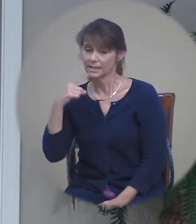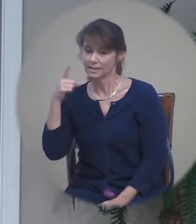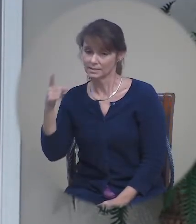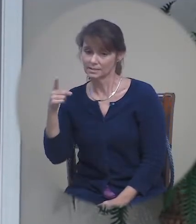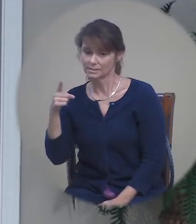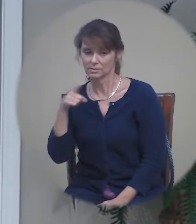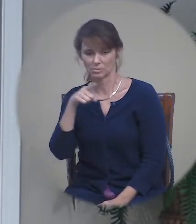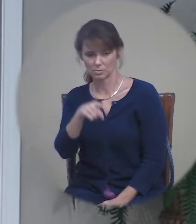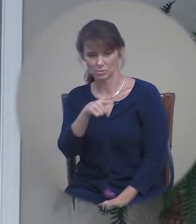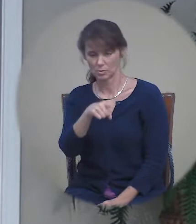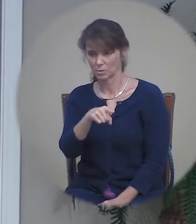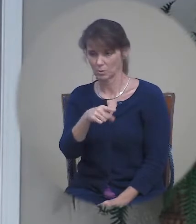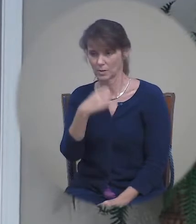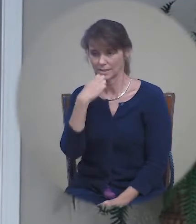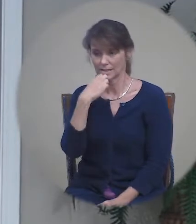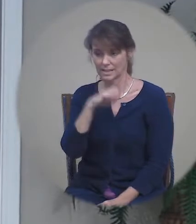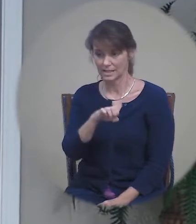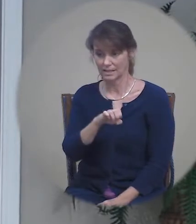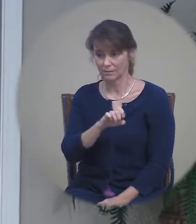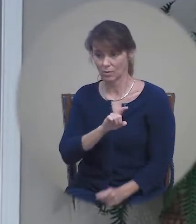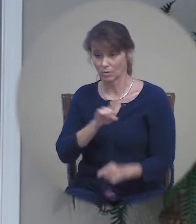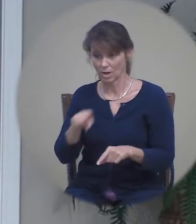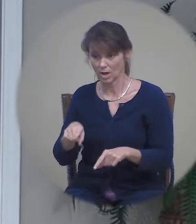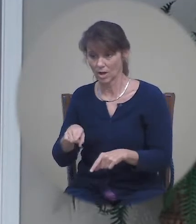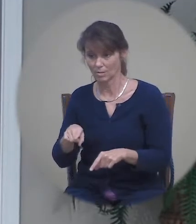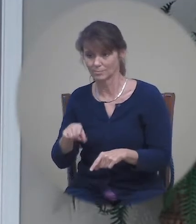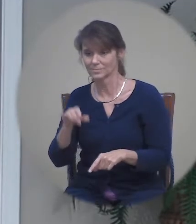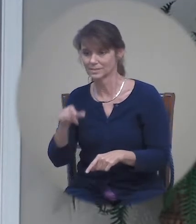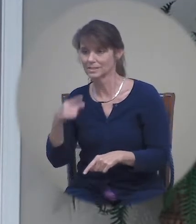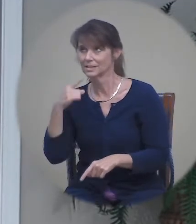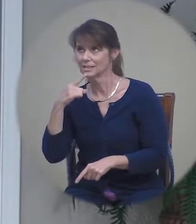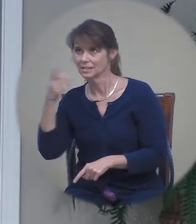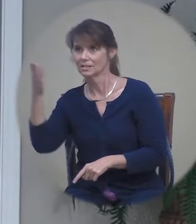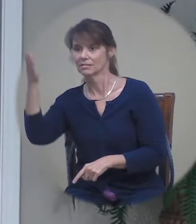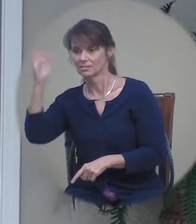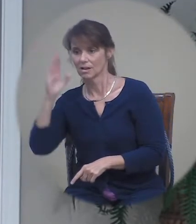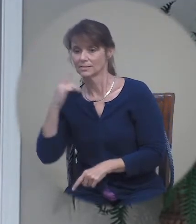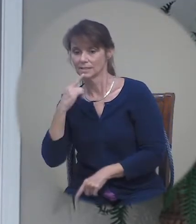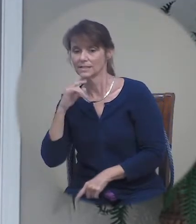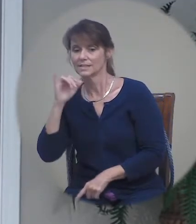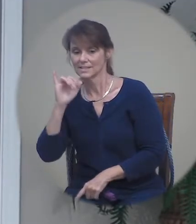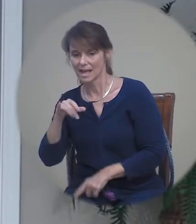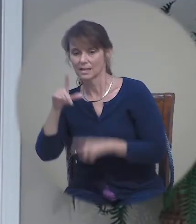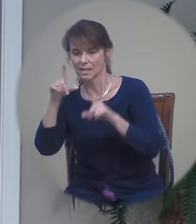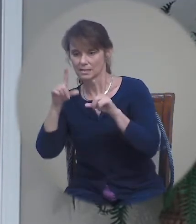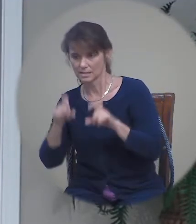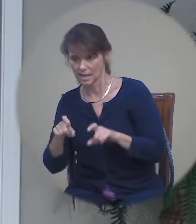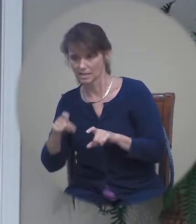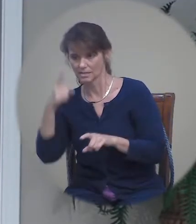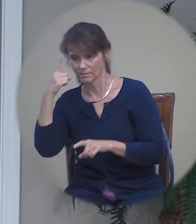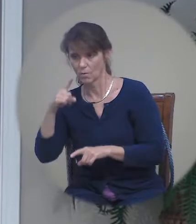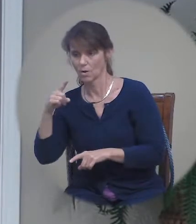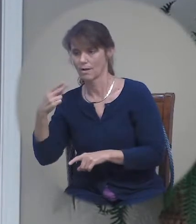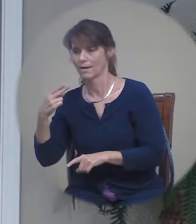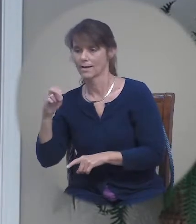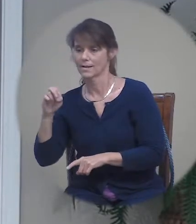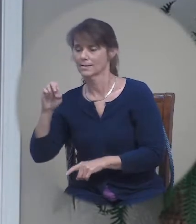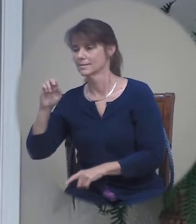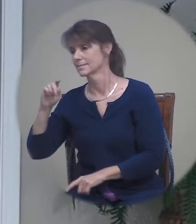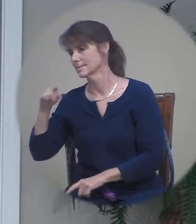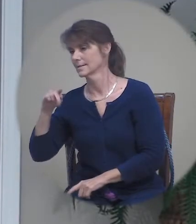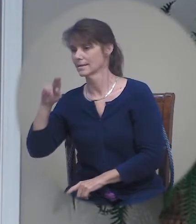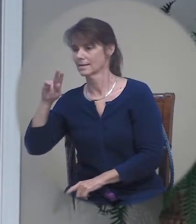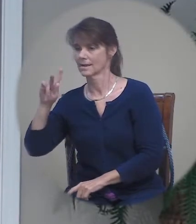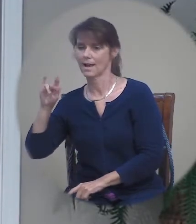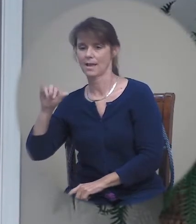from Babylon comes, it is a test for Hezekiah's heart, whether he is true to the Lord. He's using that opportunity